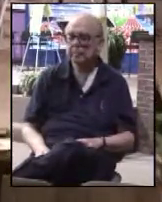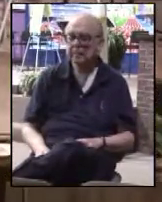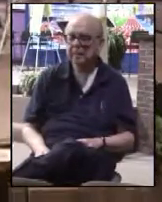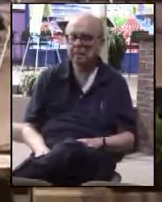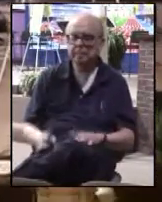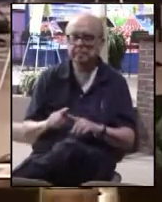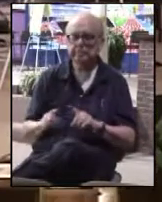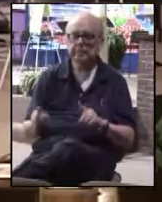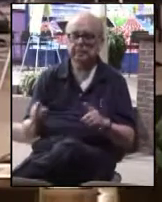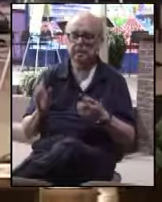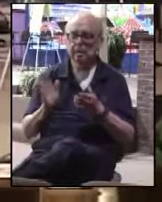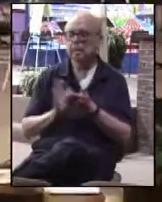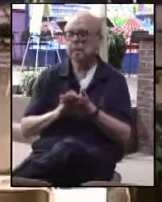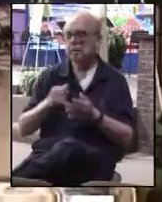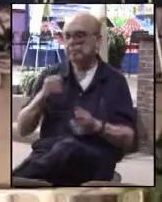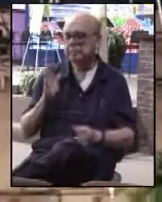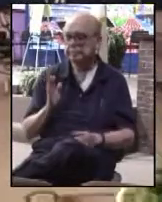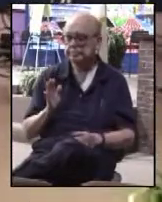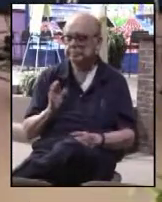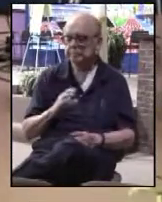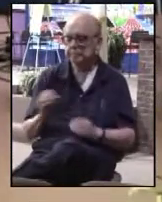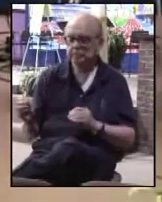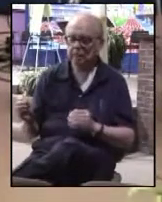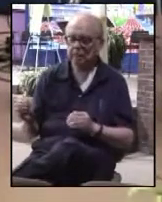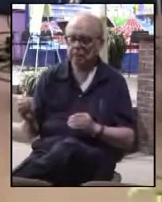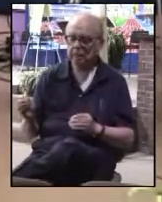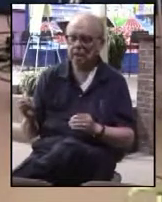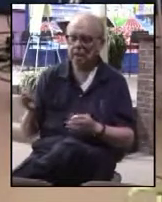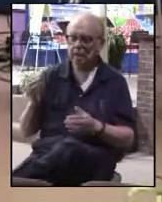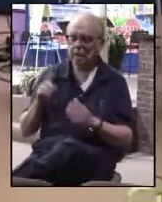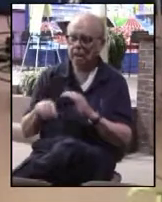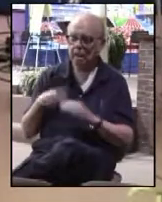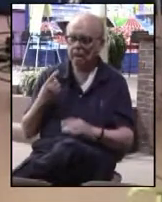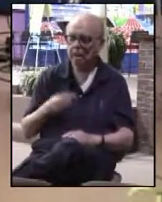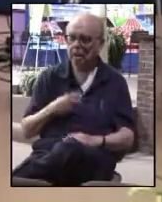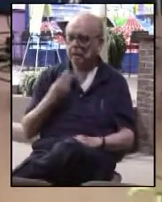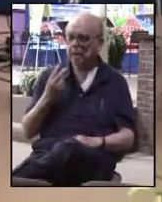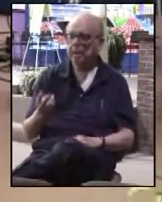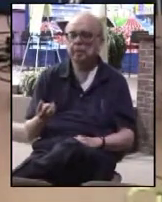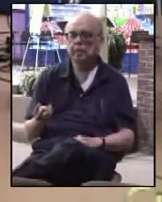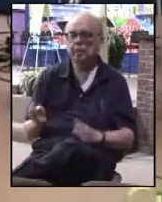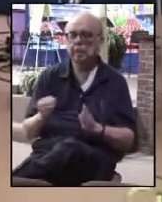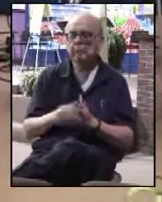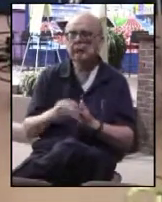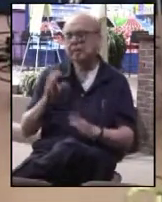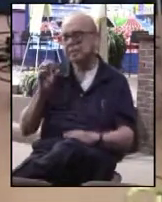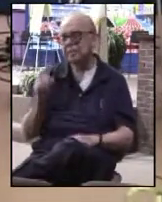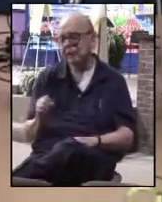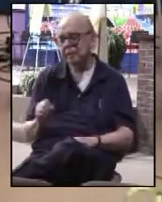but praise God it put a lot in us when we saw her back on Saturday